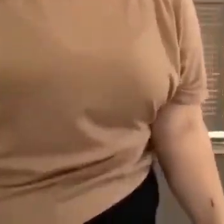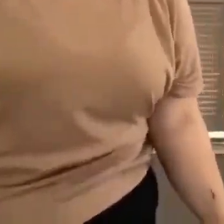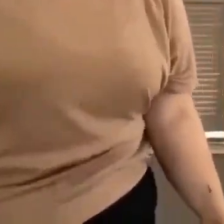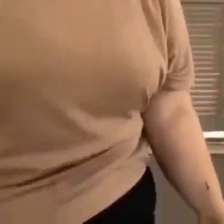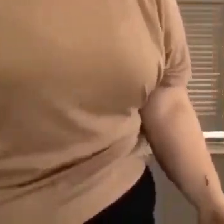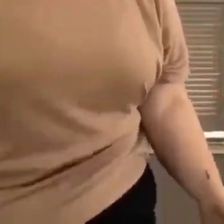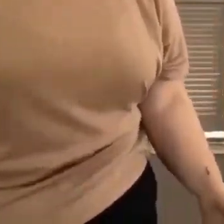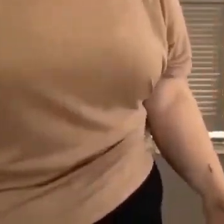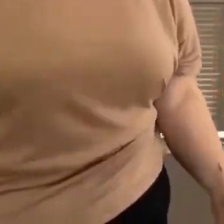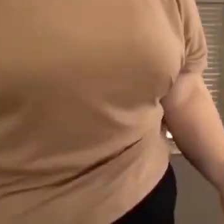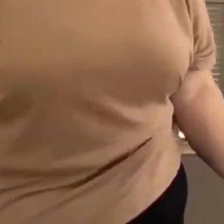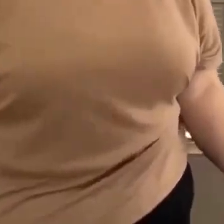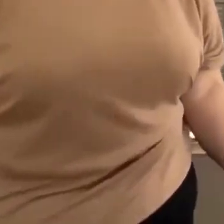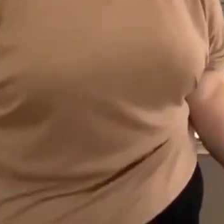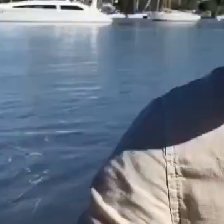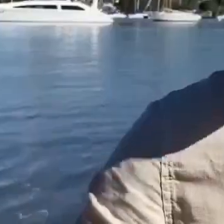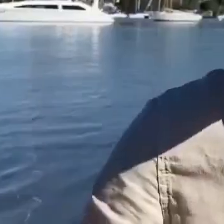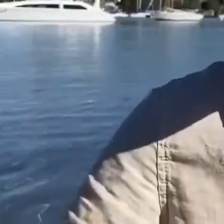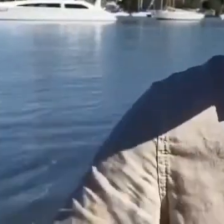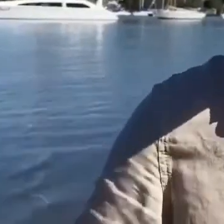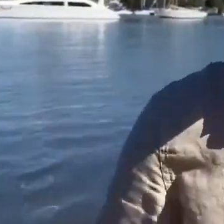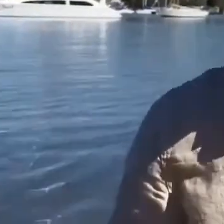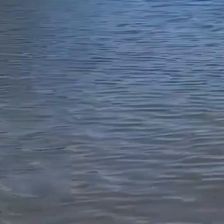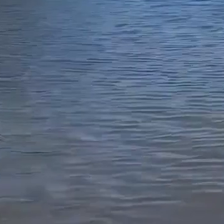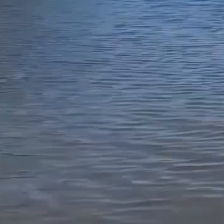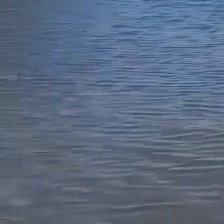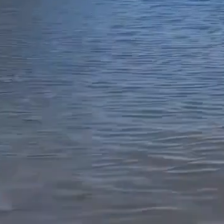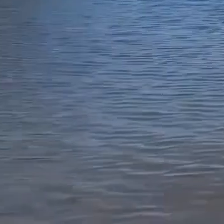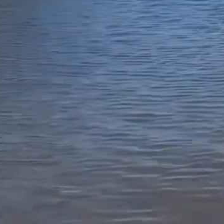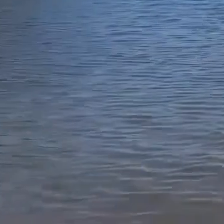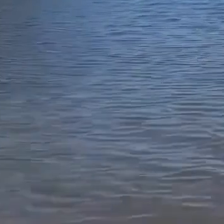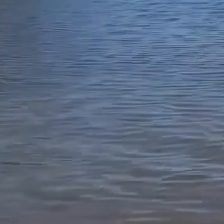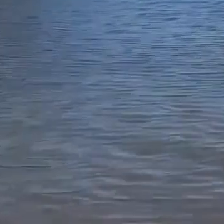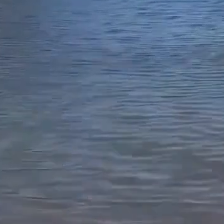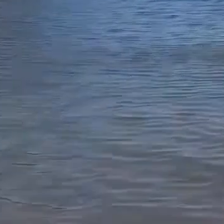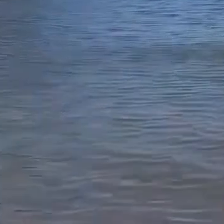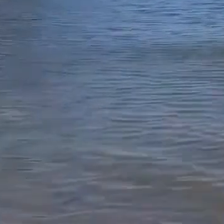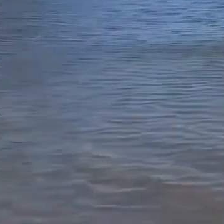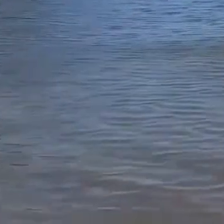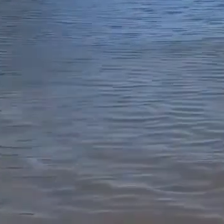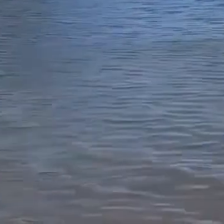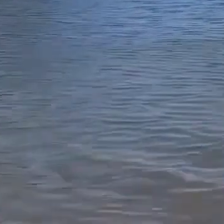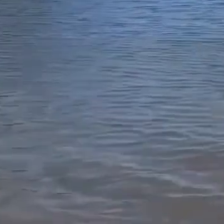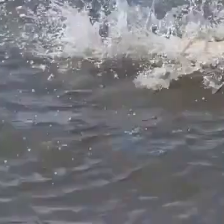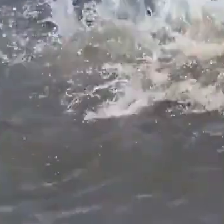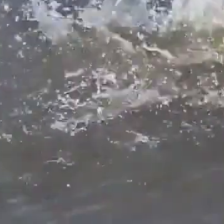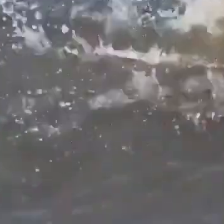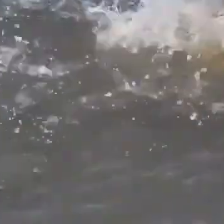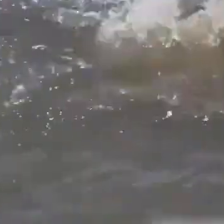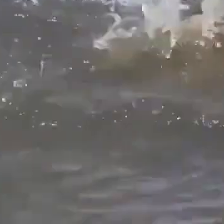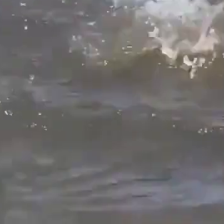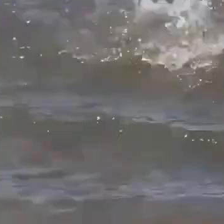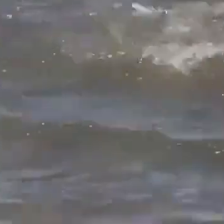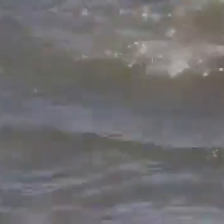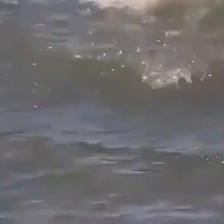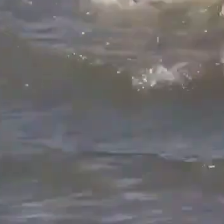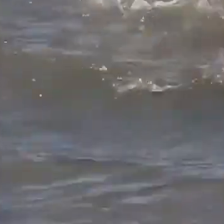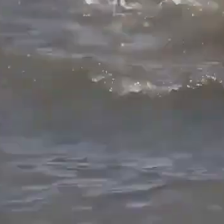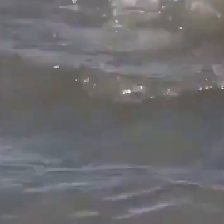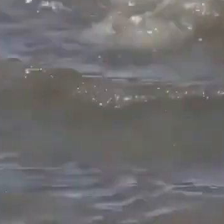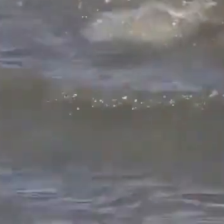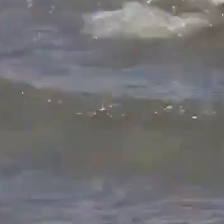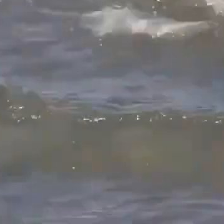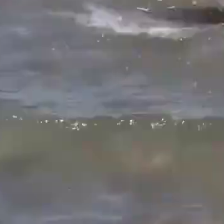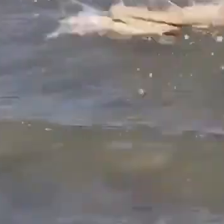by becoming obedient to death, even death on a